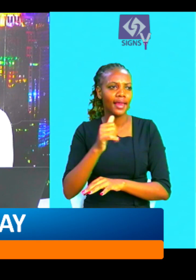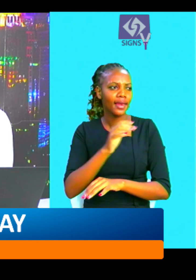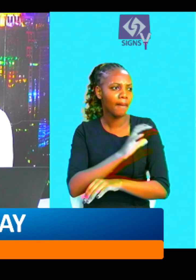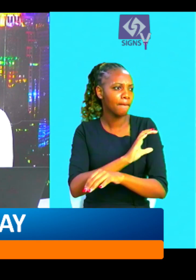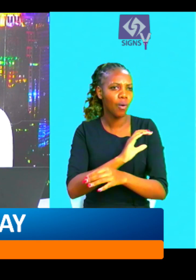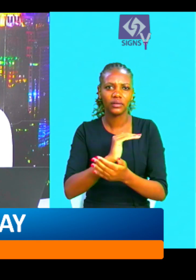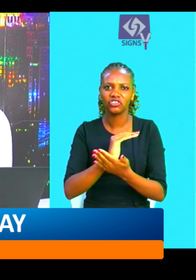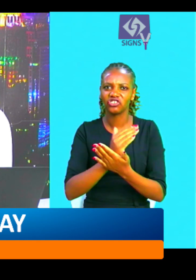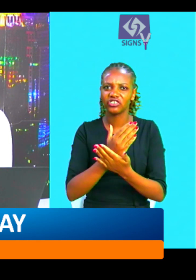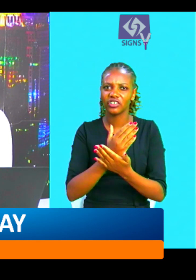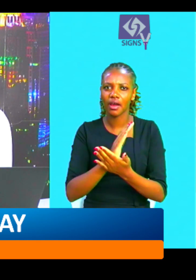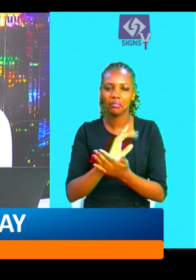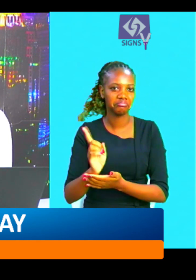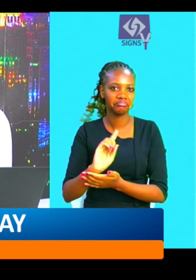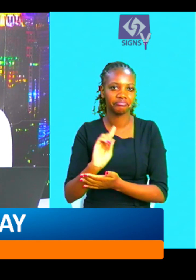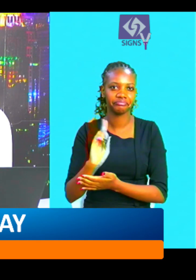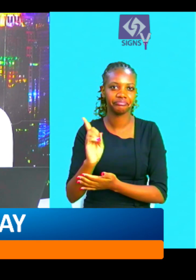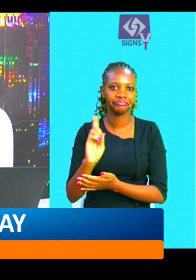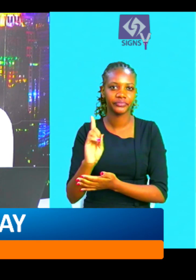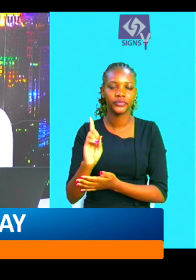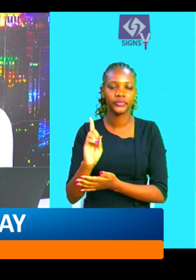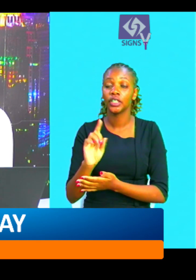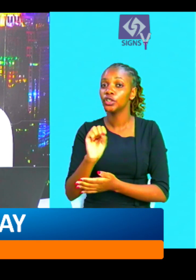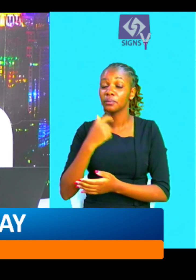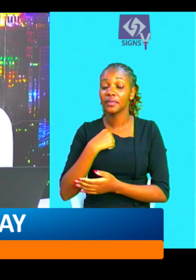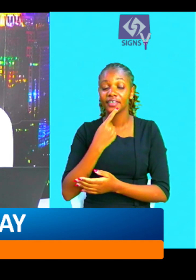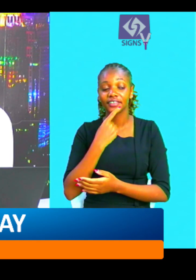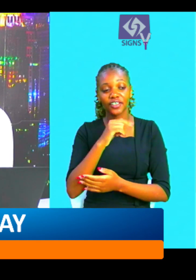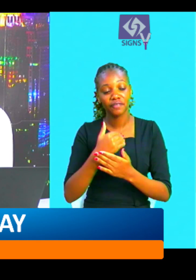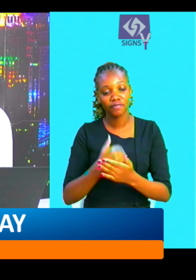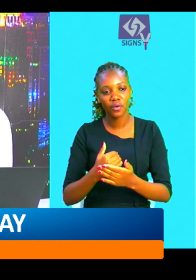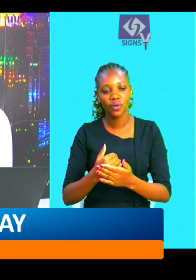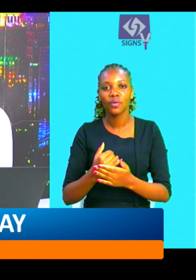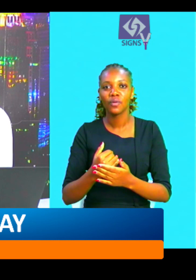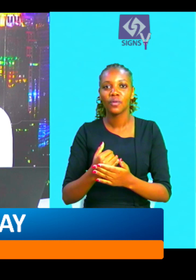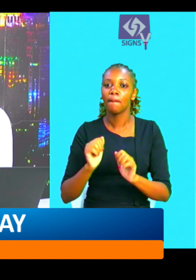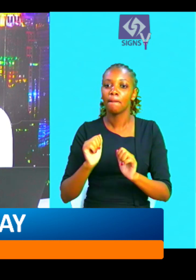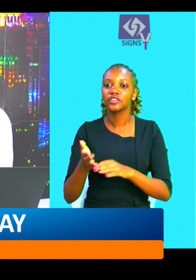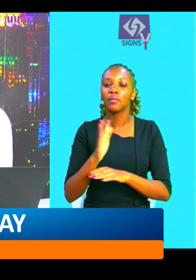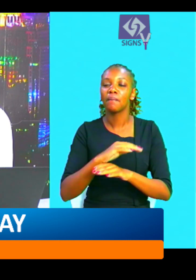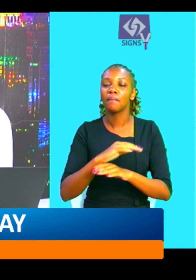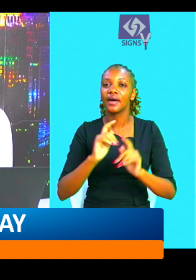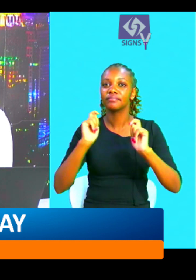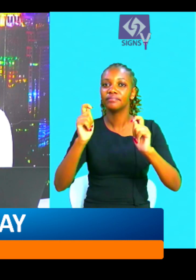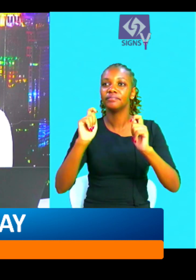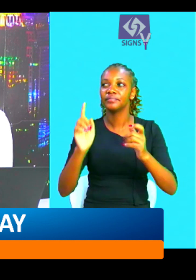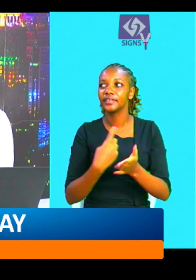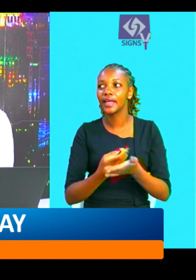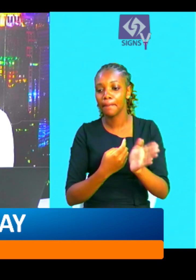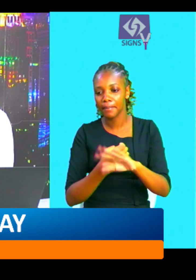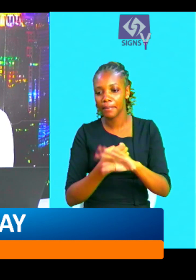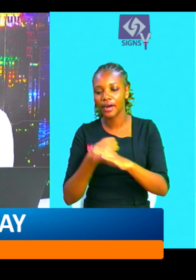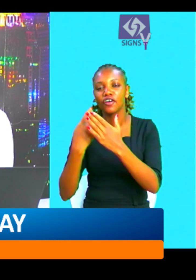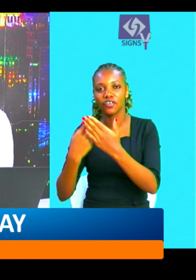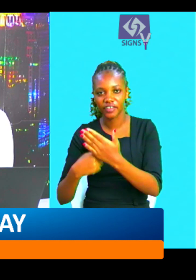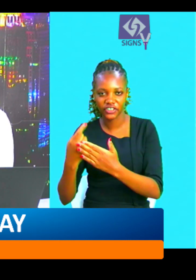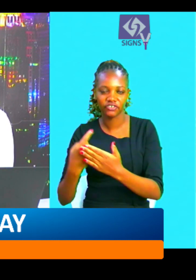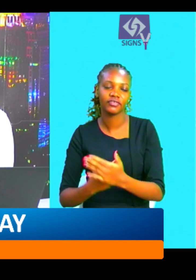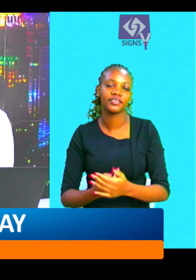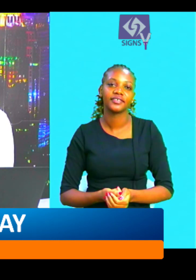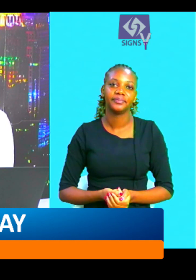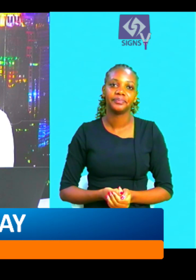want him to relinquish anything. Yes. His people don't want him to talk, and you can, as you can see from the speech of one Musalia